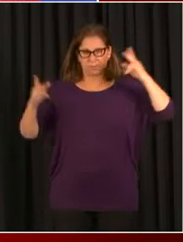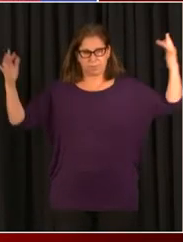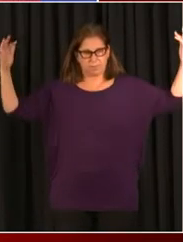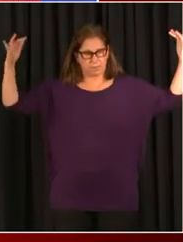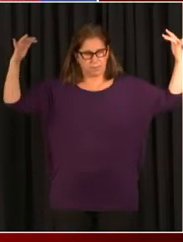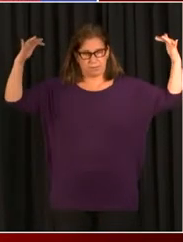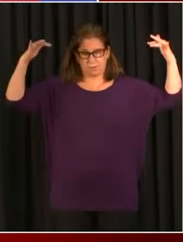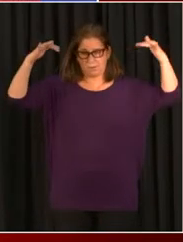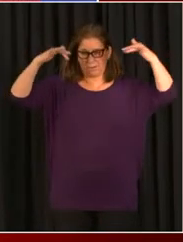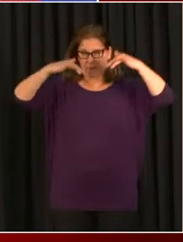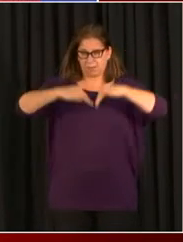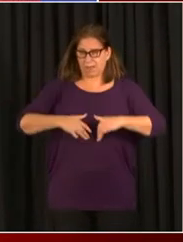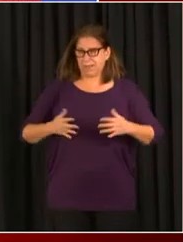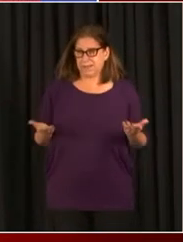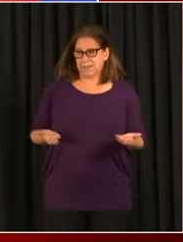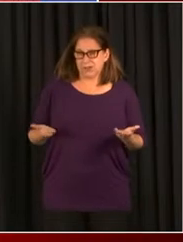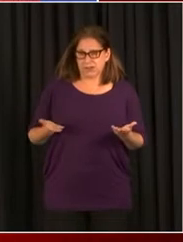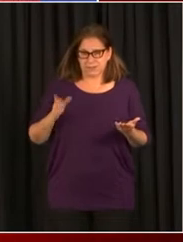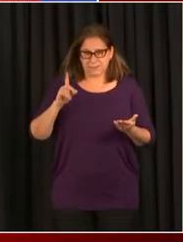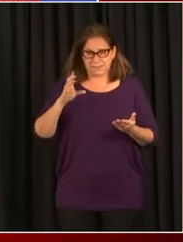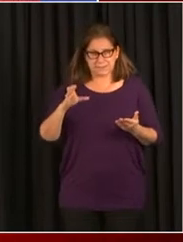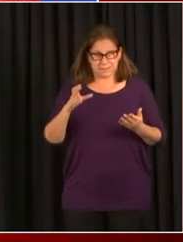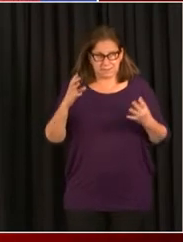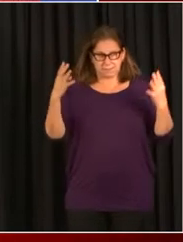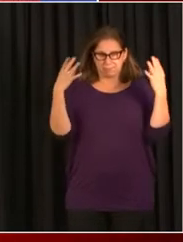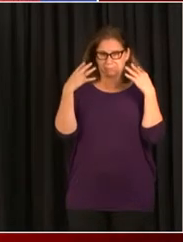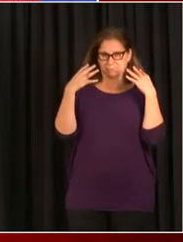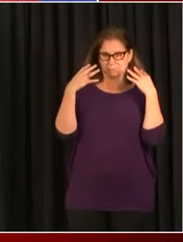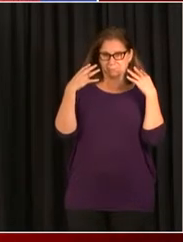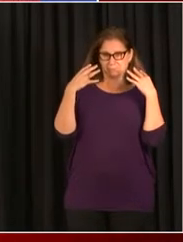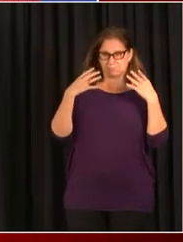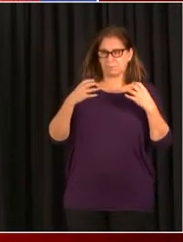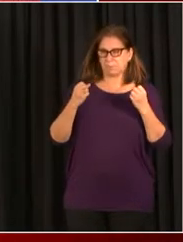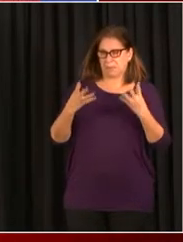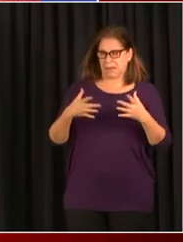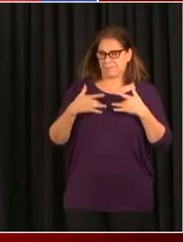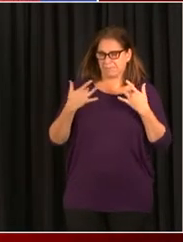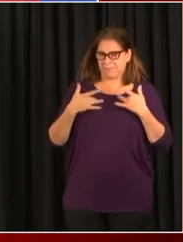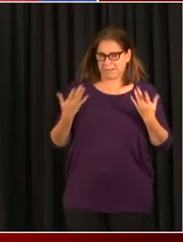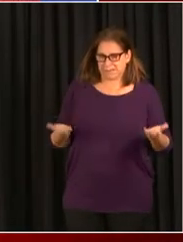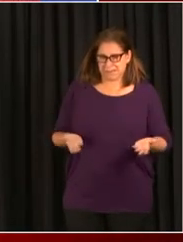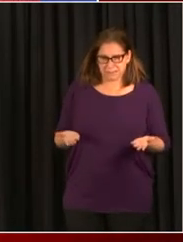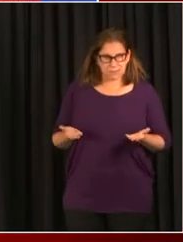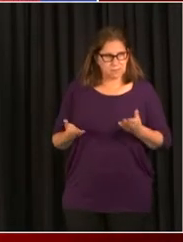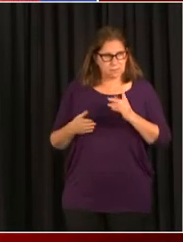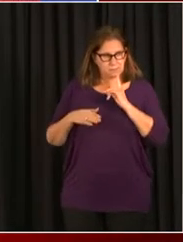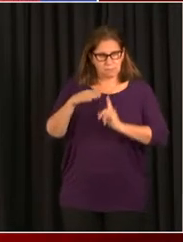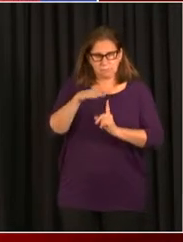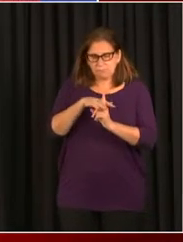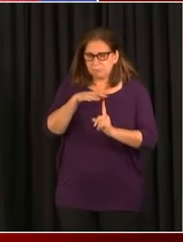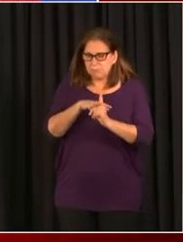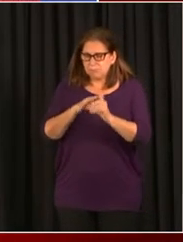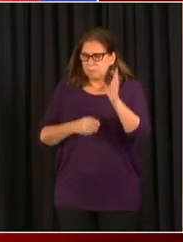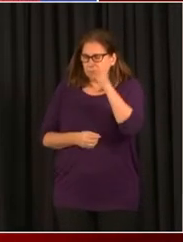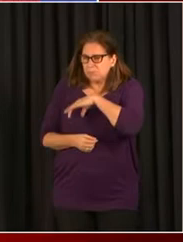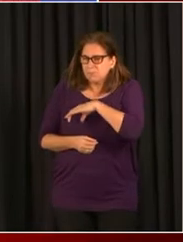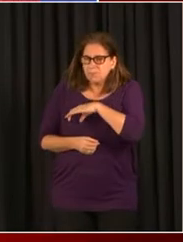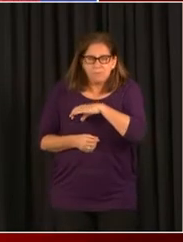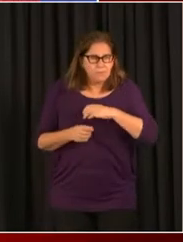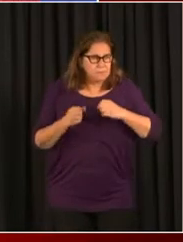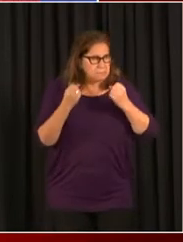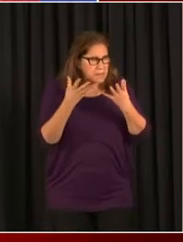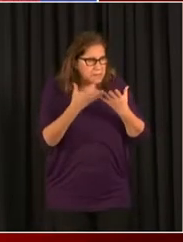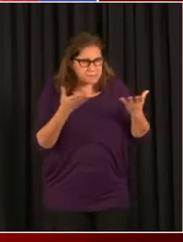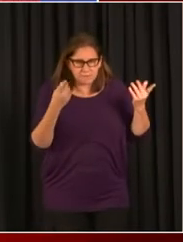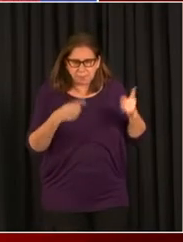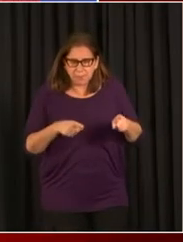there have been some events here that have been unusual. So we will continue to work, of course,